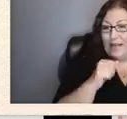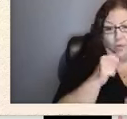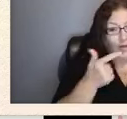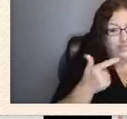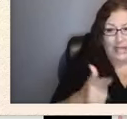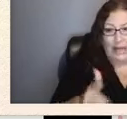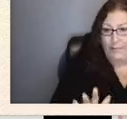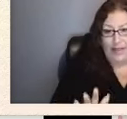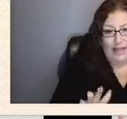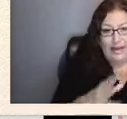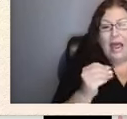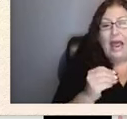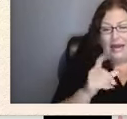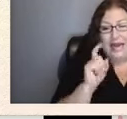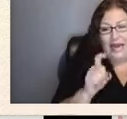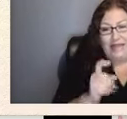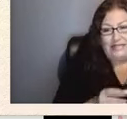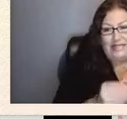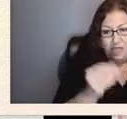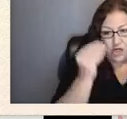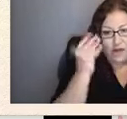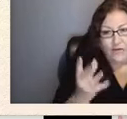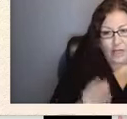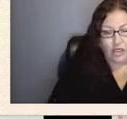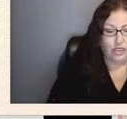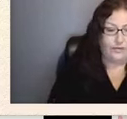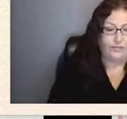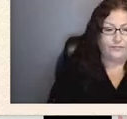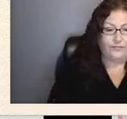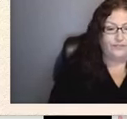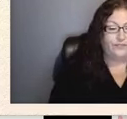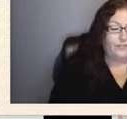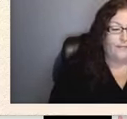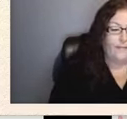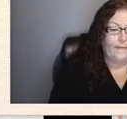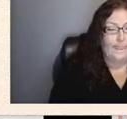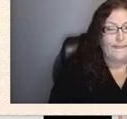and required additional information.